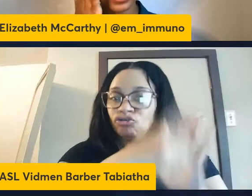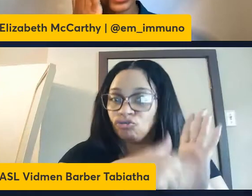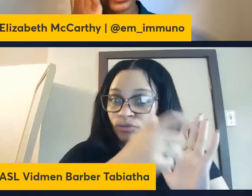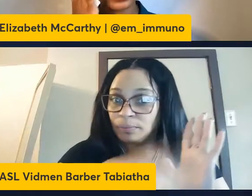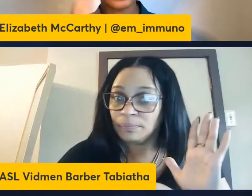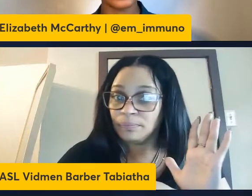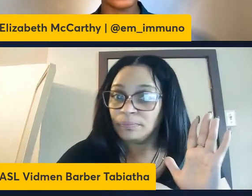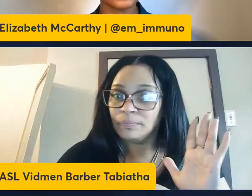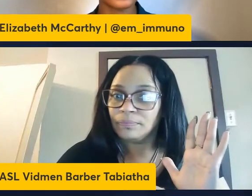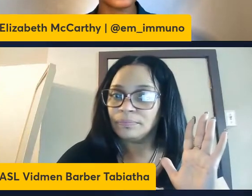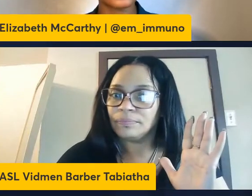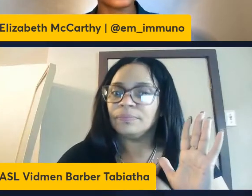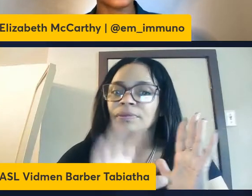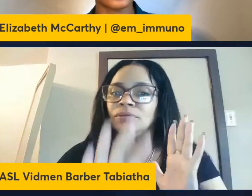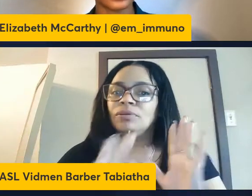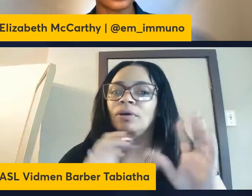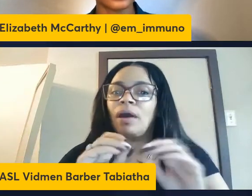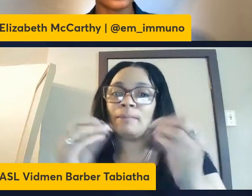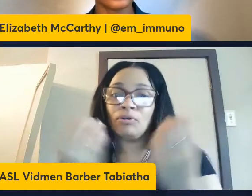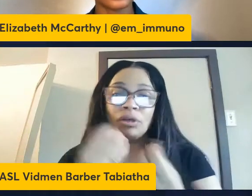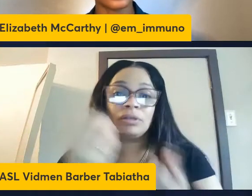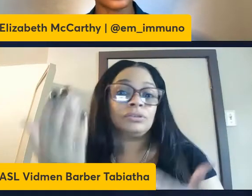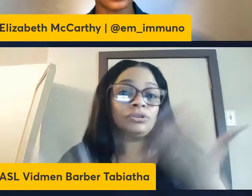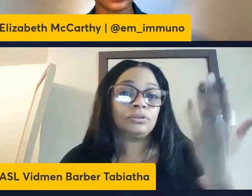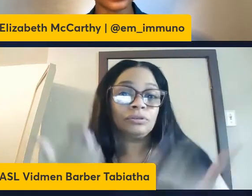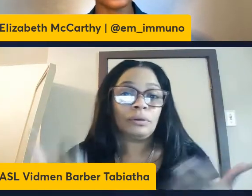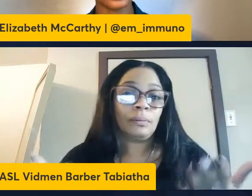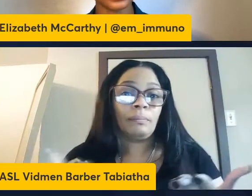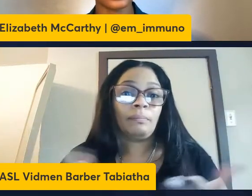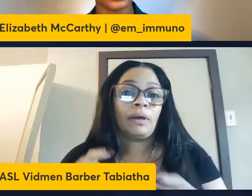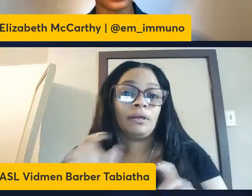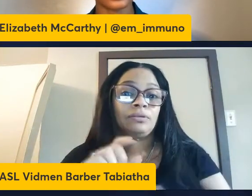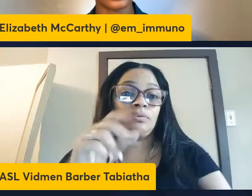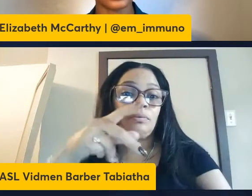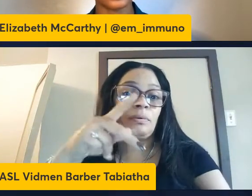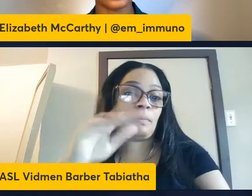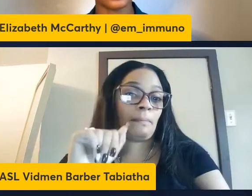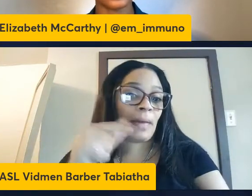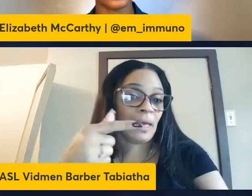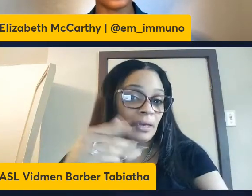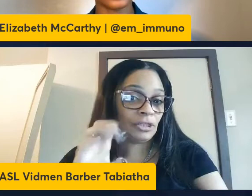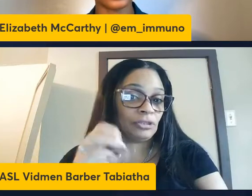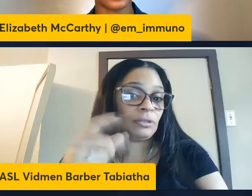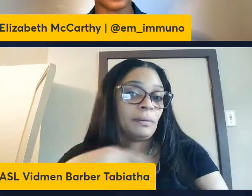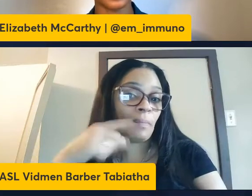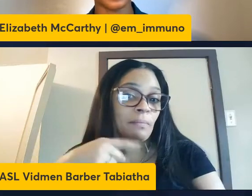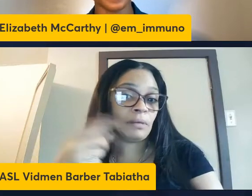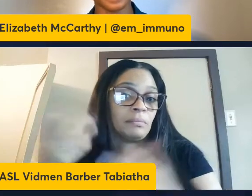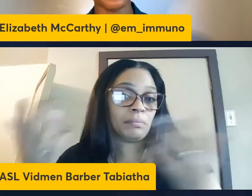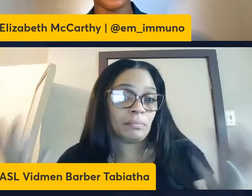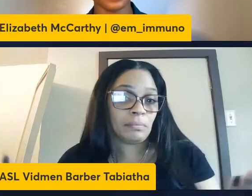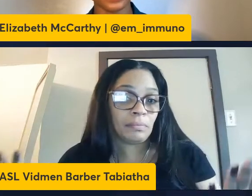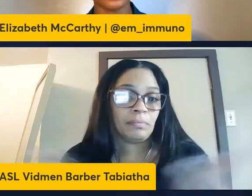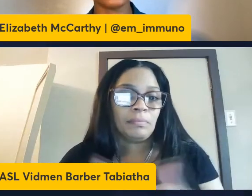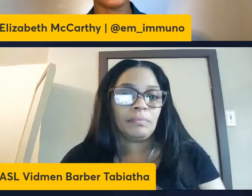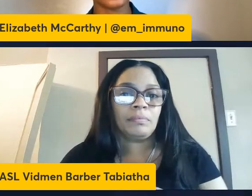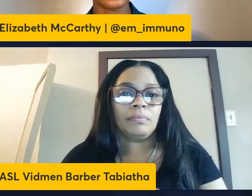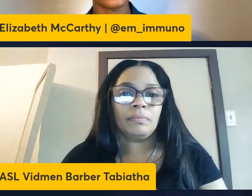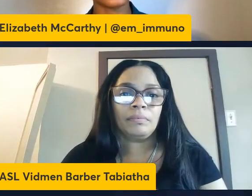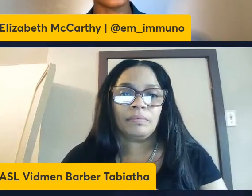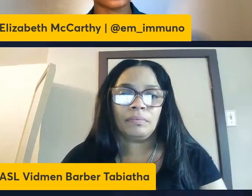your operations, and then you might access a public package, and you might clean up your script a bit and turn it into a function so that you can have